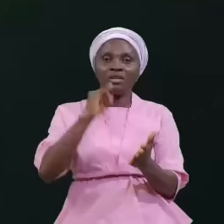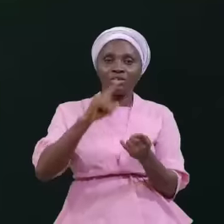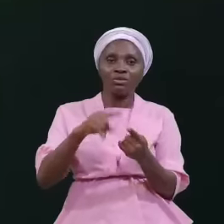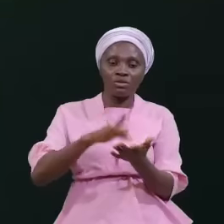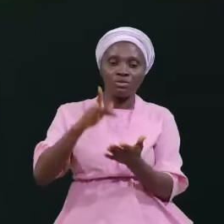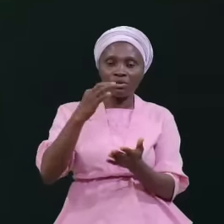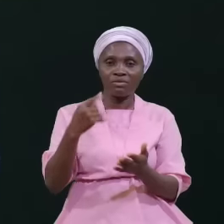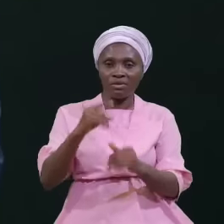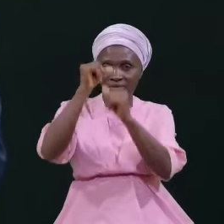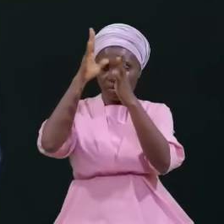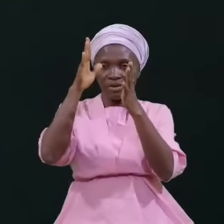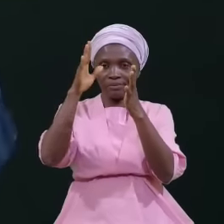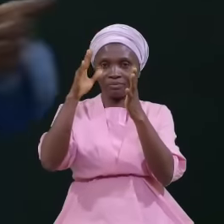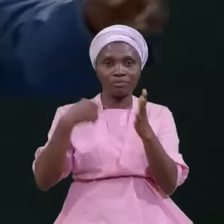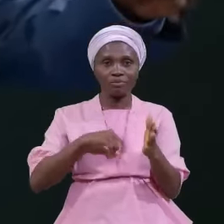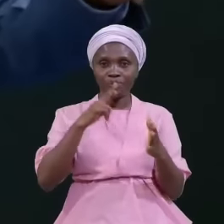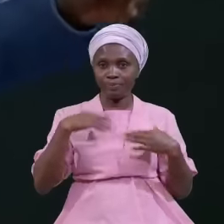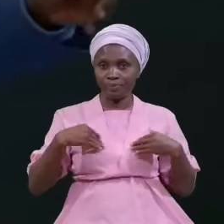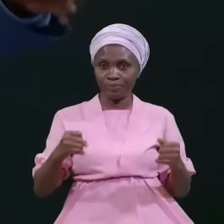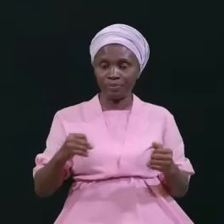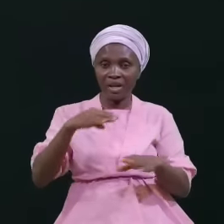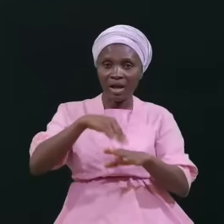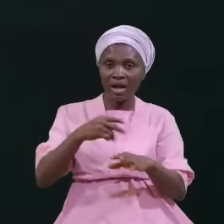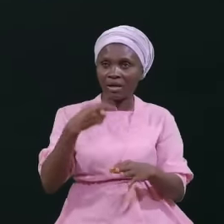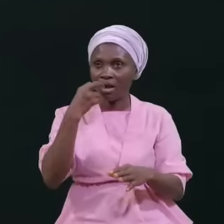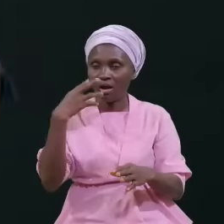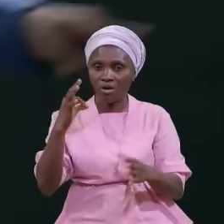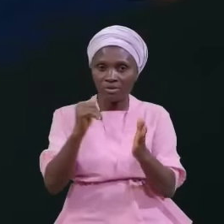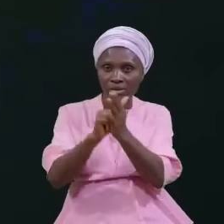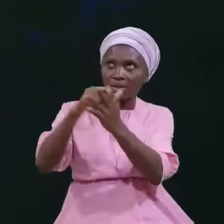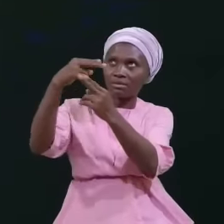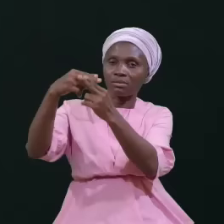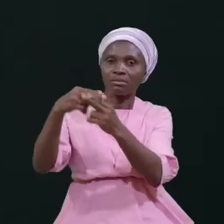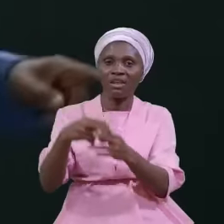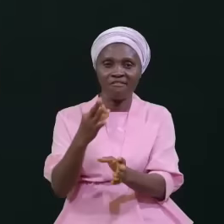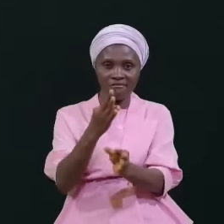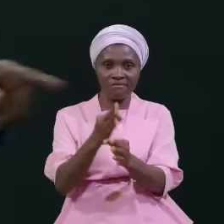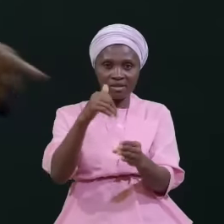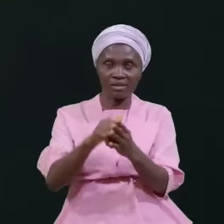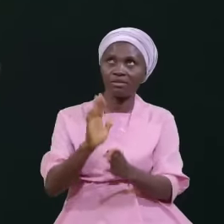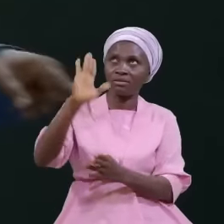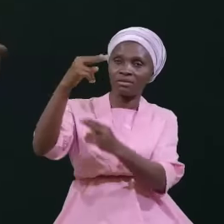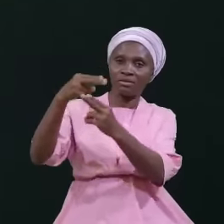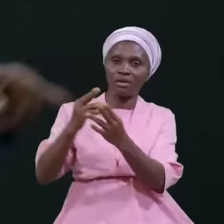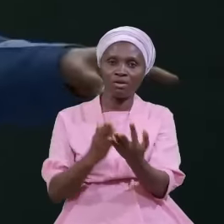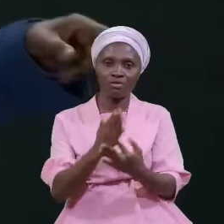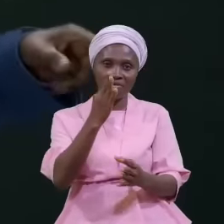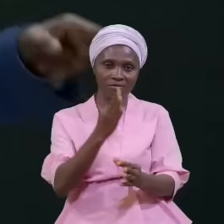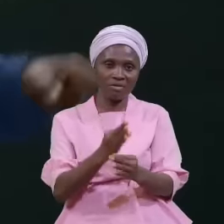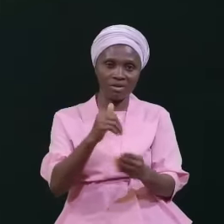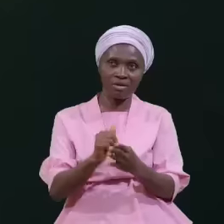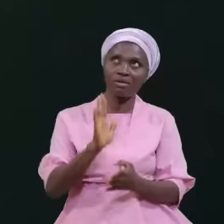We're healed at the mention of that name. Faith in his name, through faith in his name, has made this